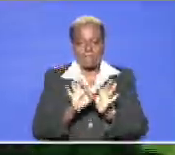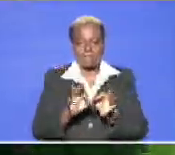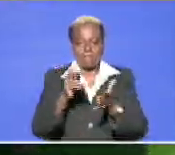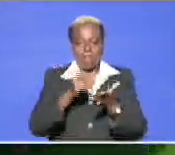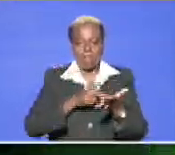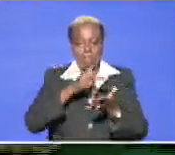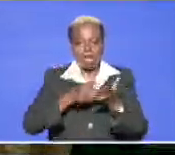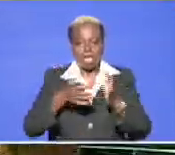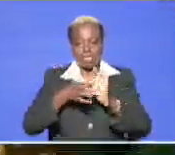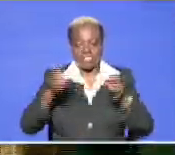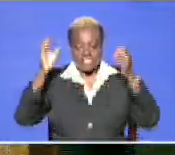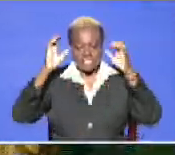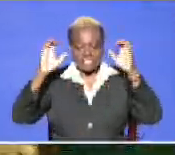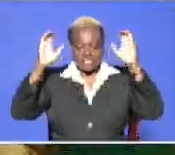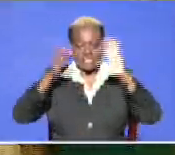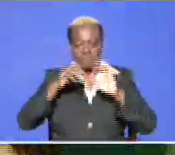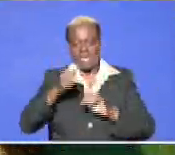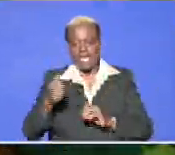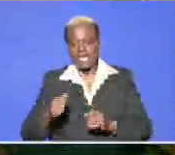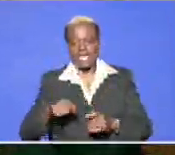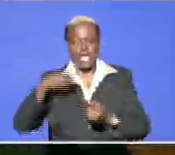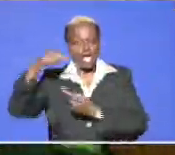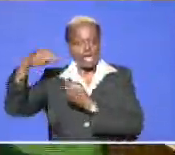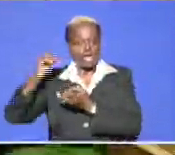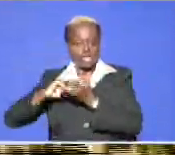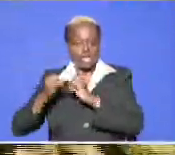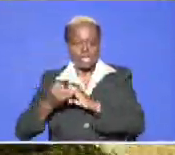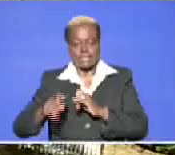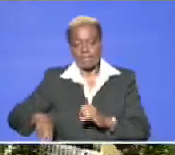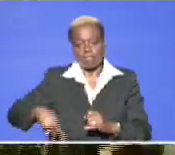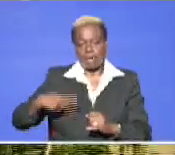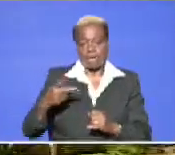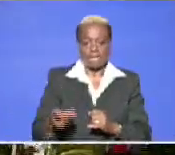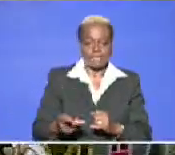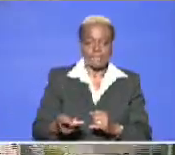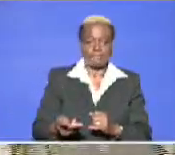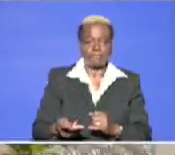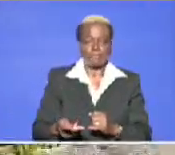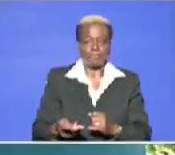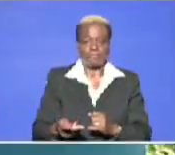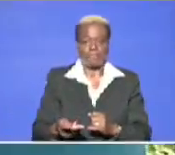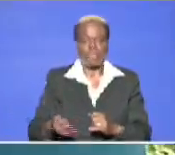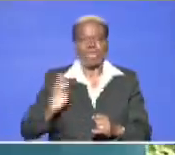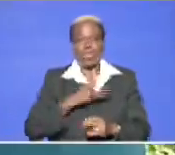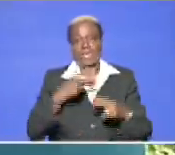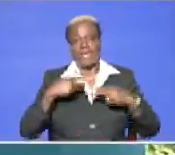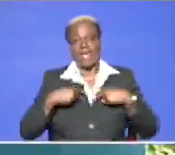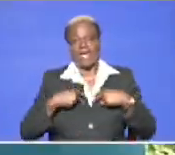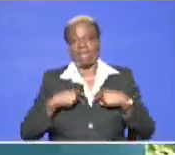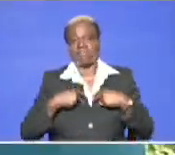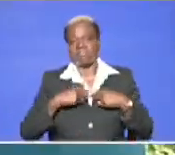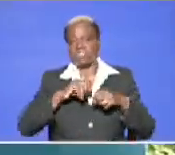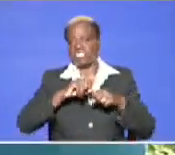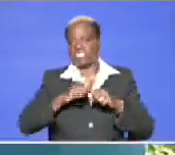of the success of any tourism product, and particularly here at Bahamas. We have such unique and